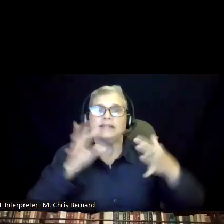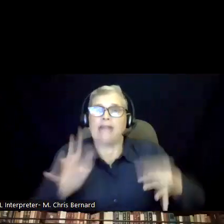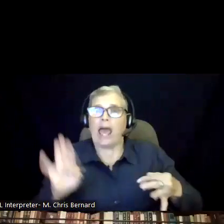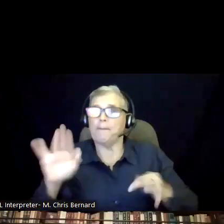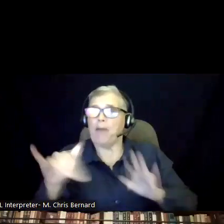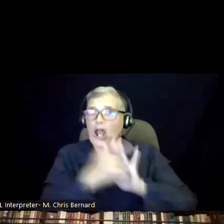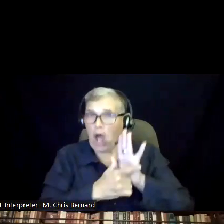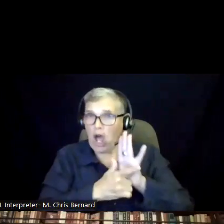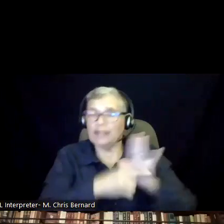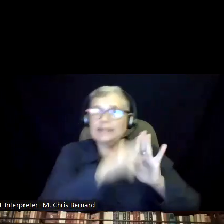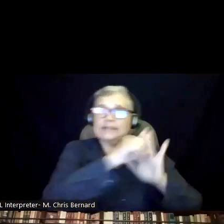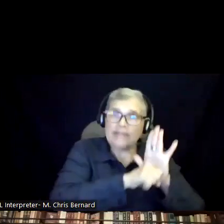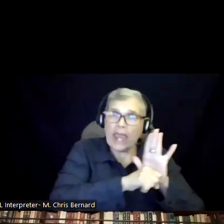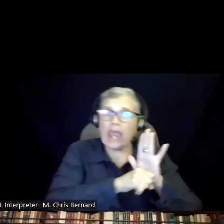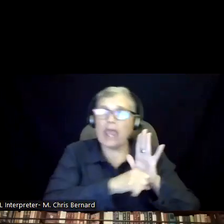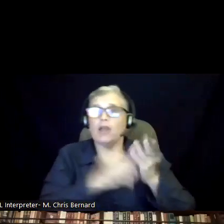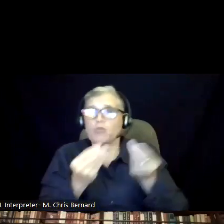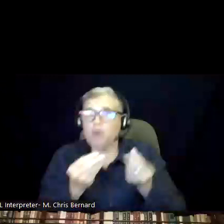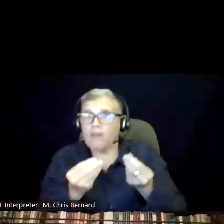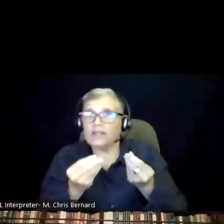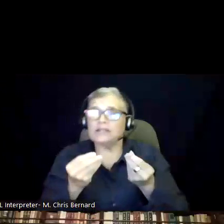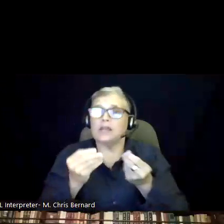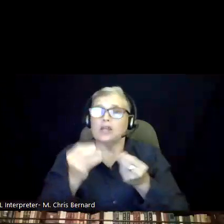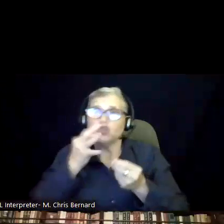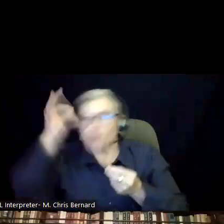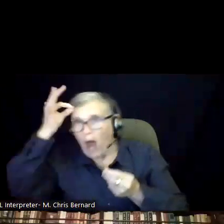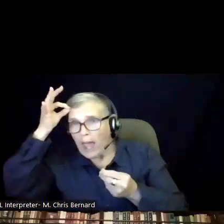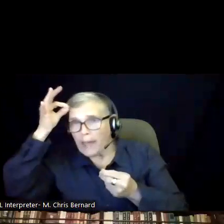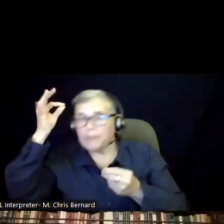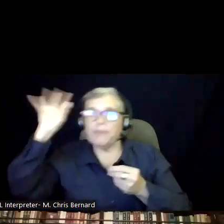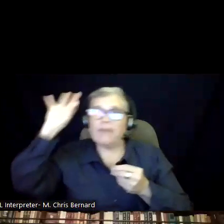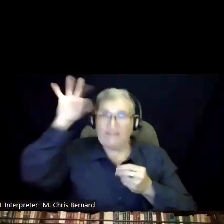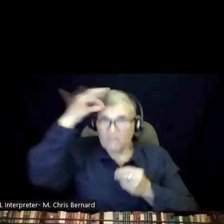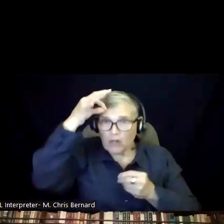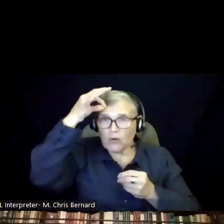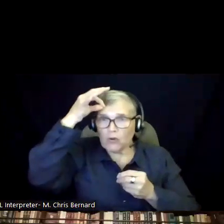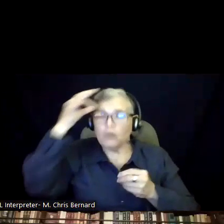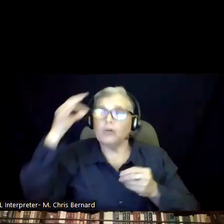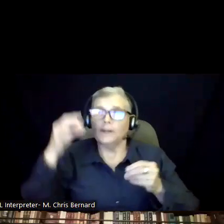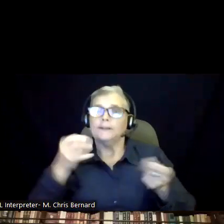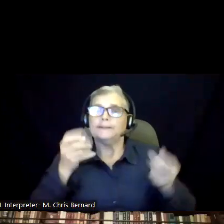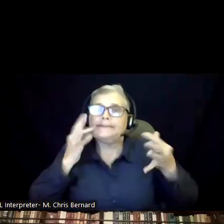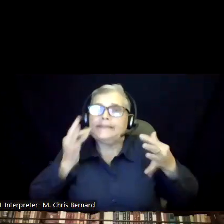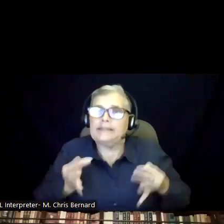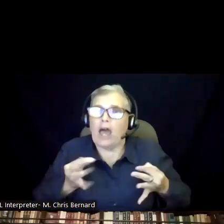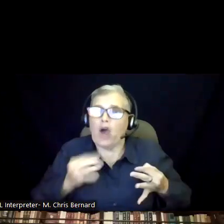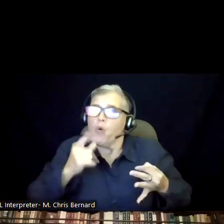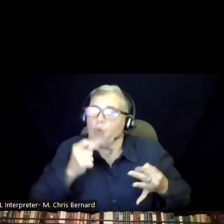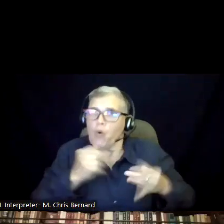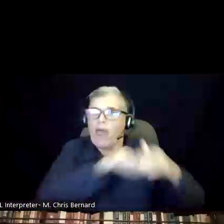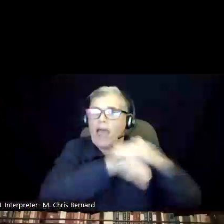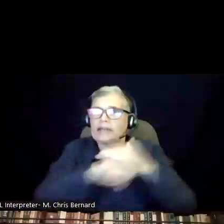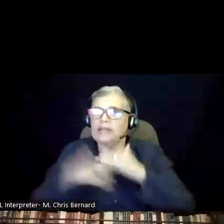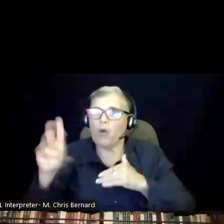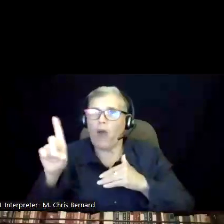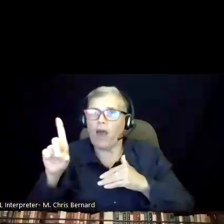states, provinces, tribes, and at least occasionally the federal government about who can access wildlife and how they